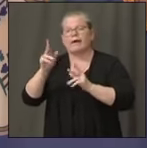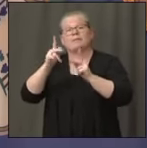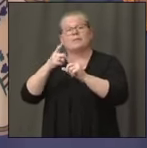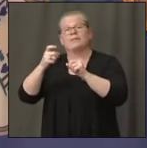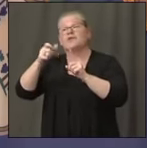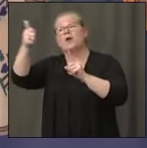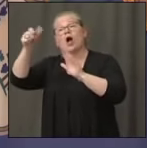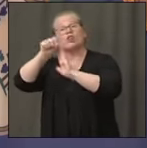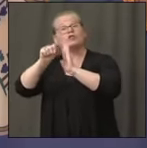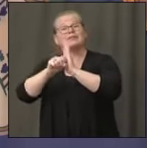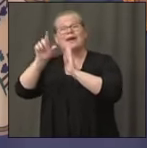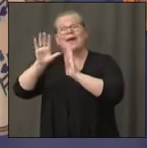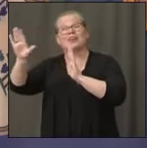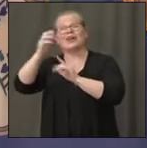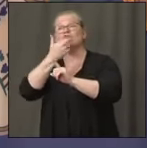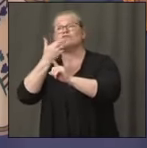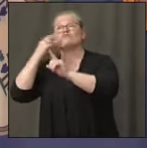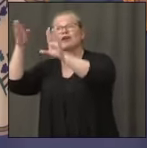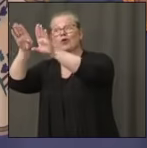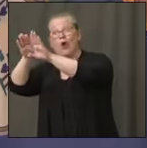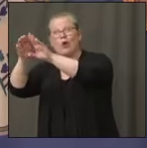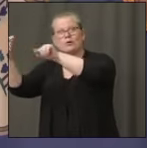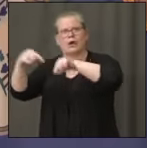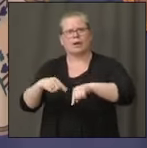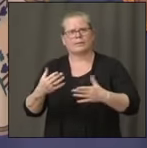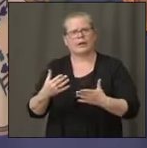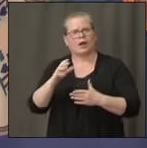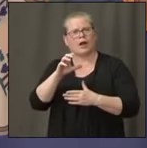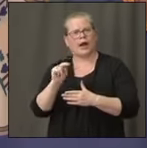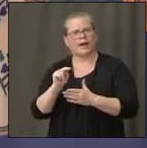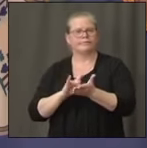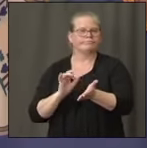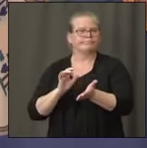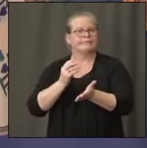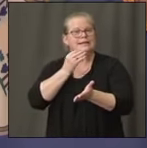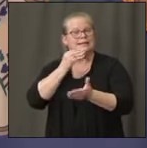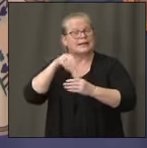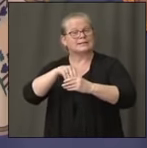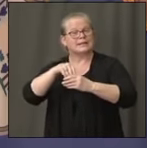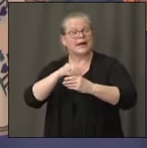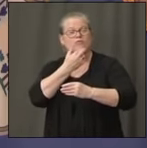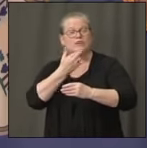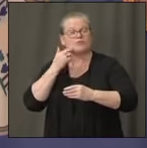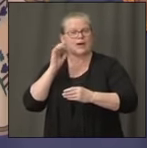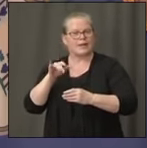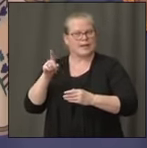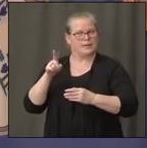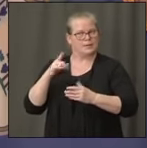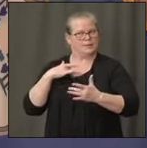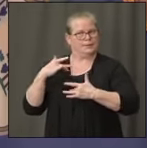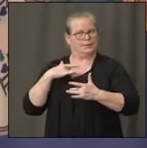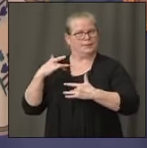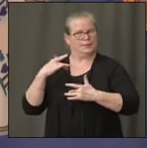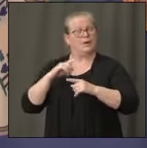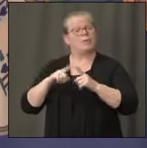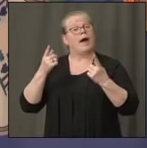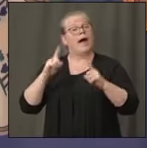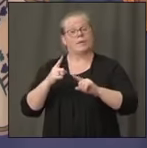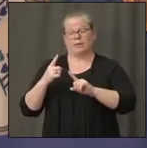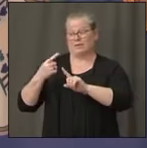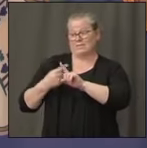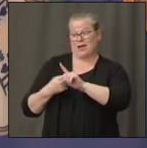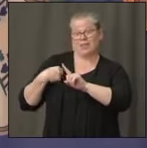A lot less worried about that now for the reasons that we learned from outdoor dining, given the fact that the infection rate of our